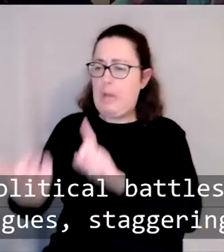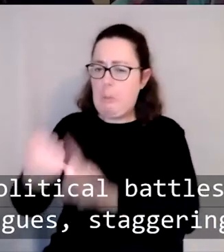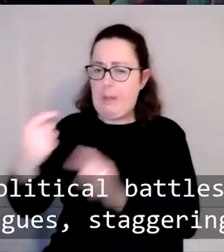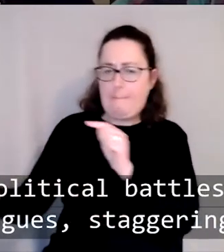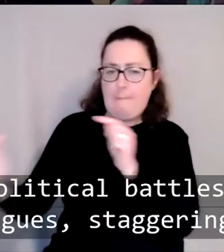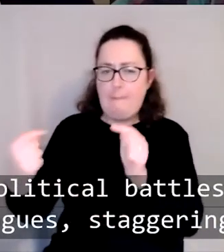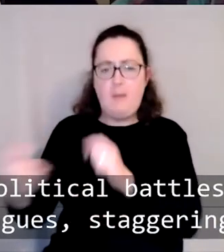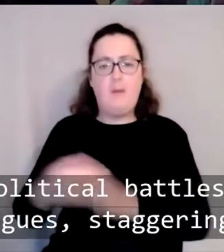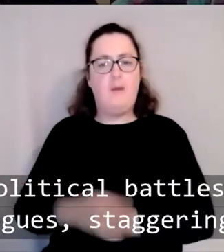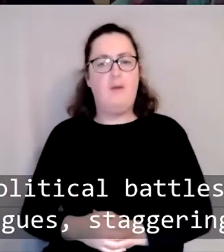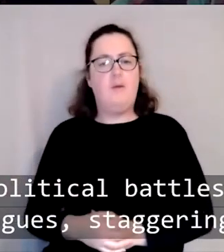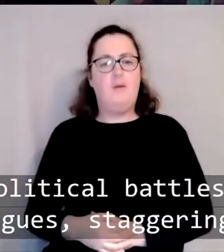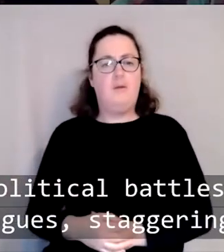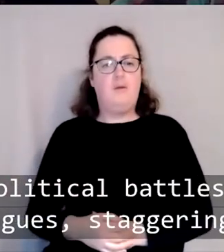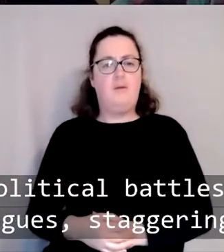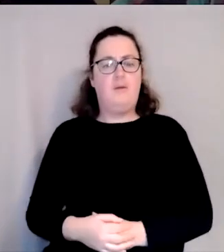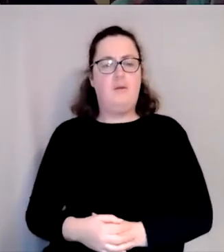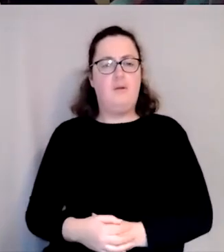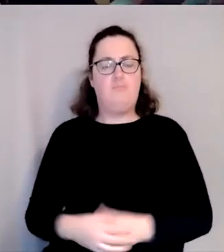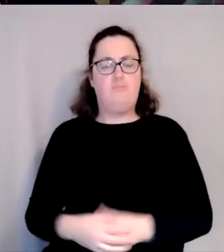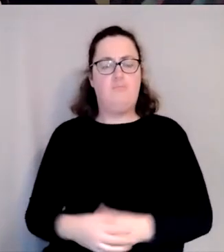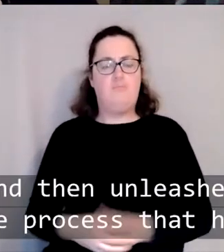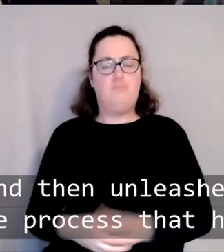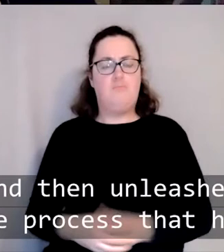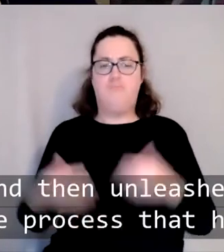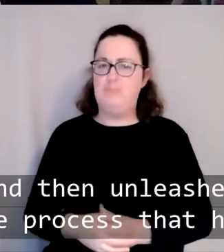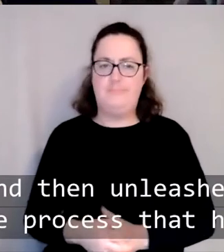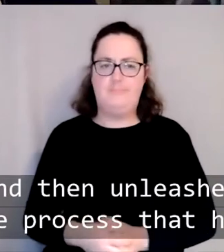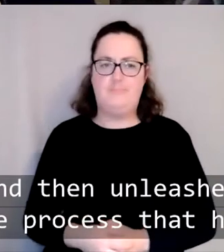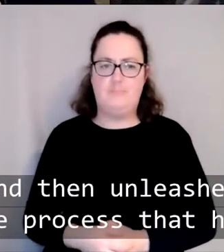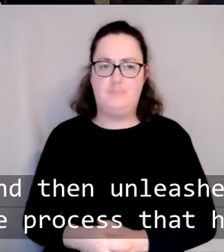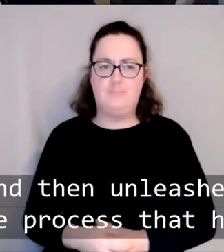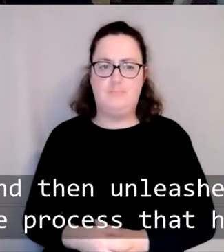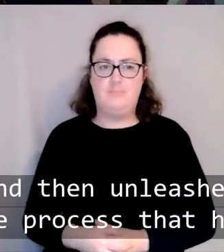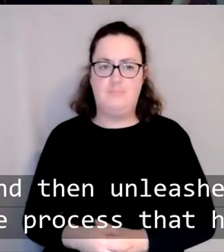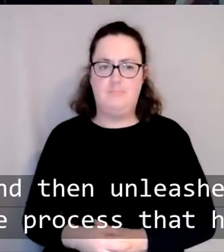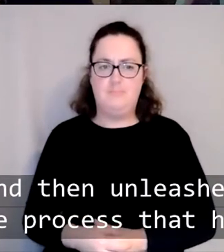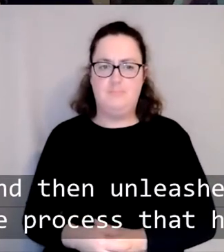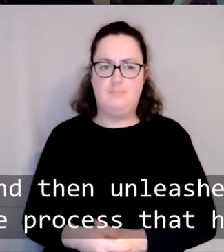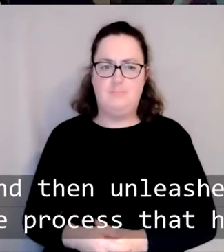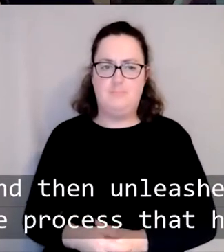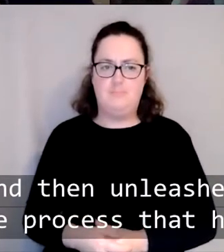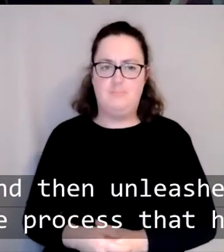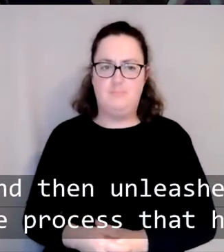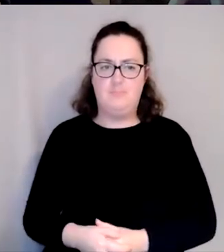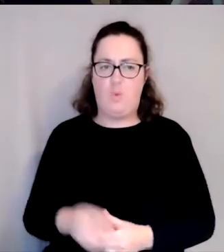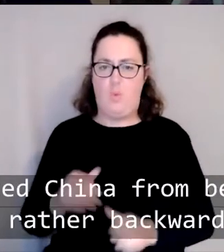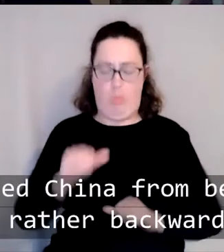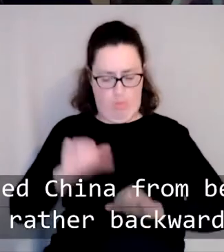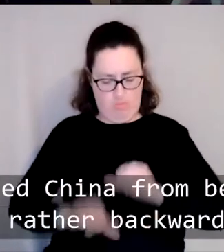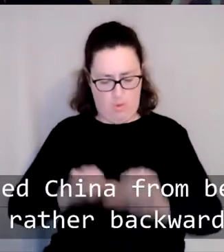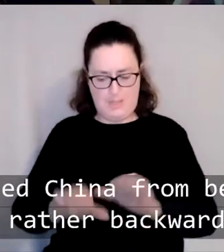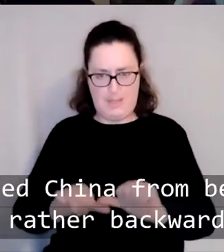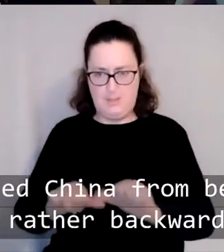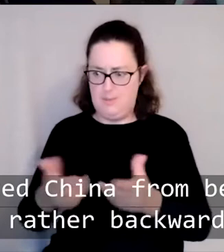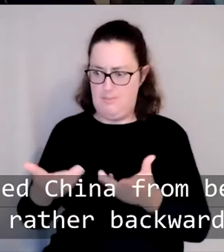colleagues. I mean, staggering, really. And then unleashed the process that has sort of